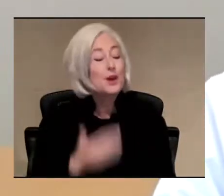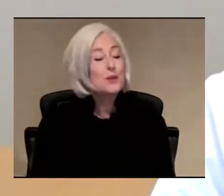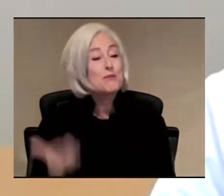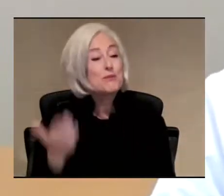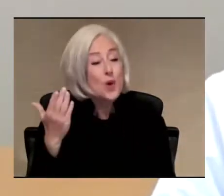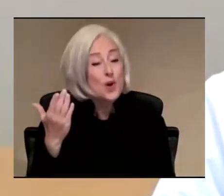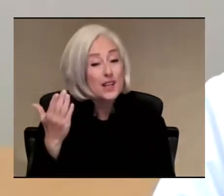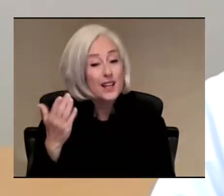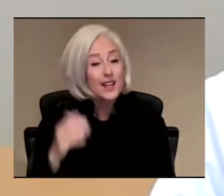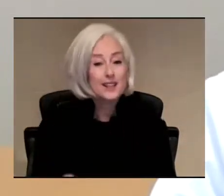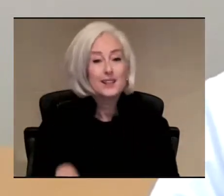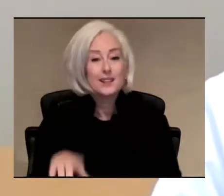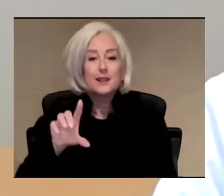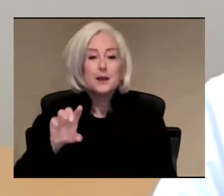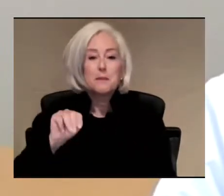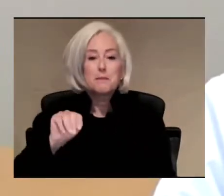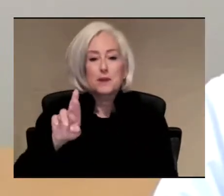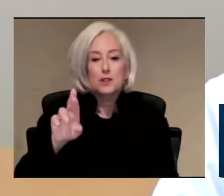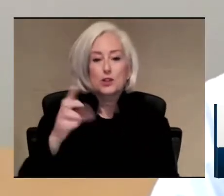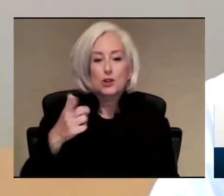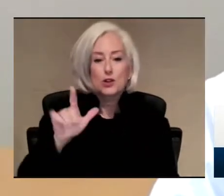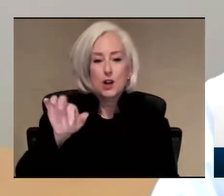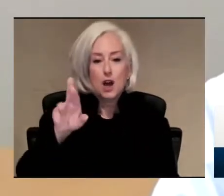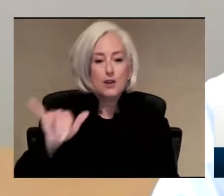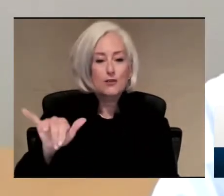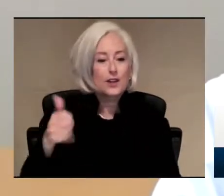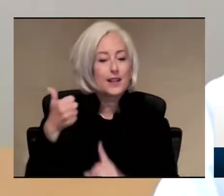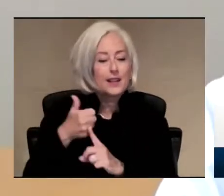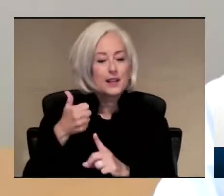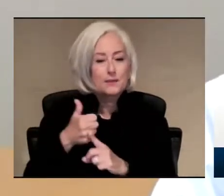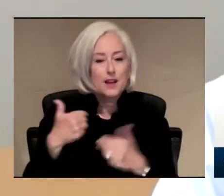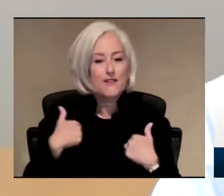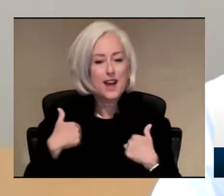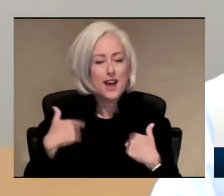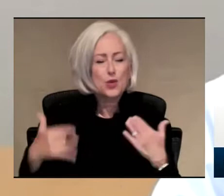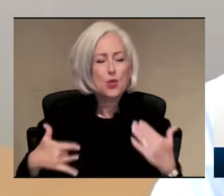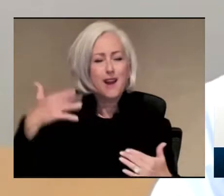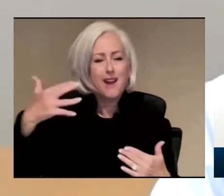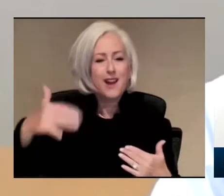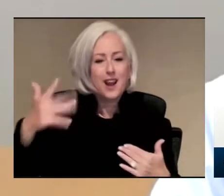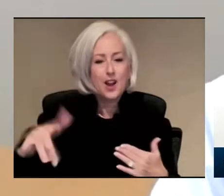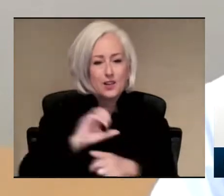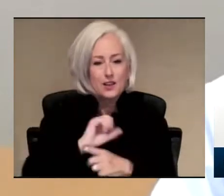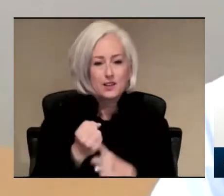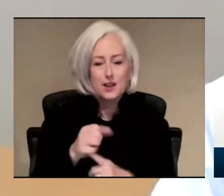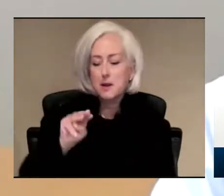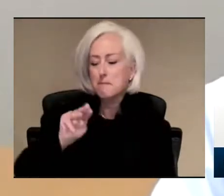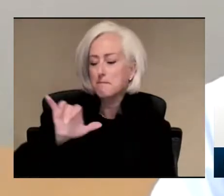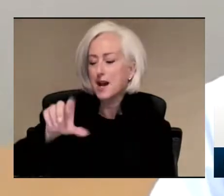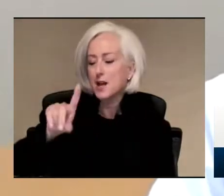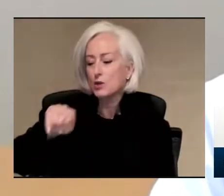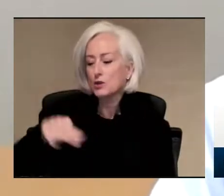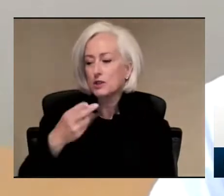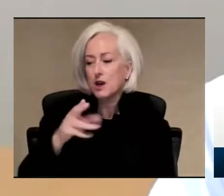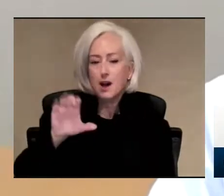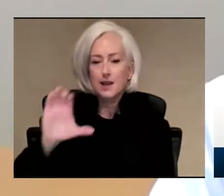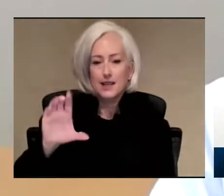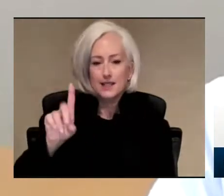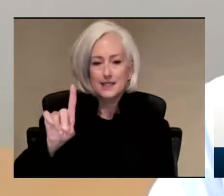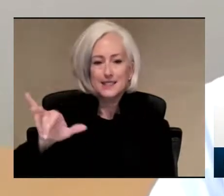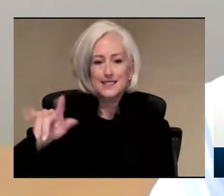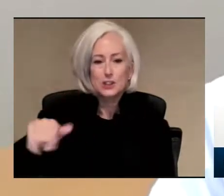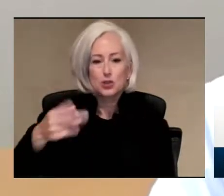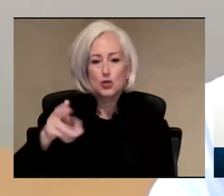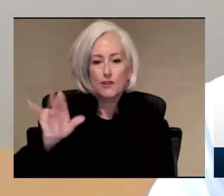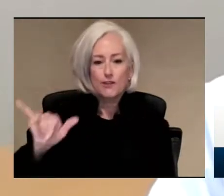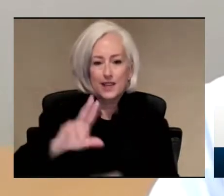So Mr. Gottfried, he unfortunately had this rare condition called myotonic dystrophy type 2, which is a